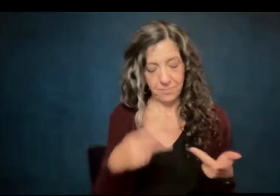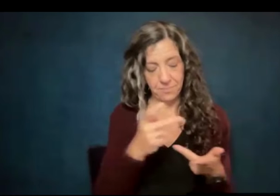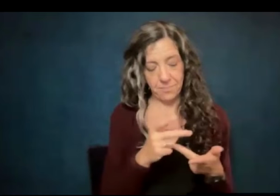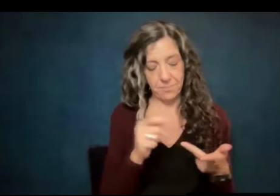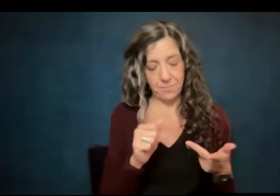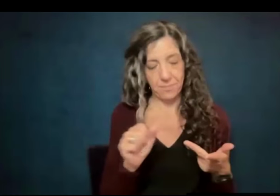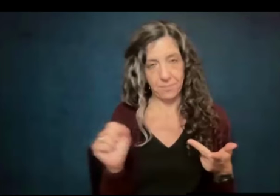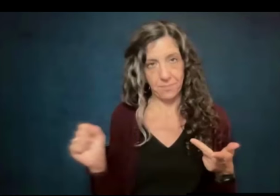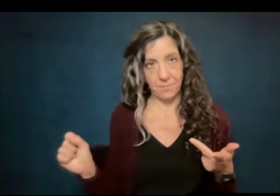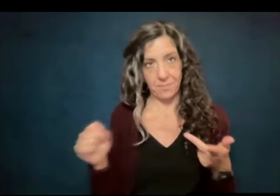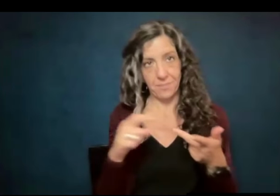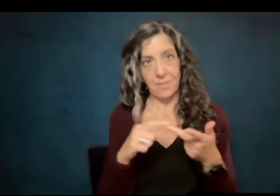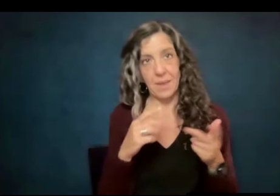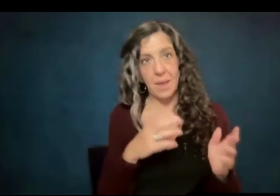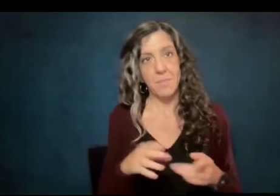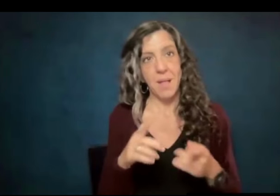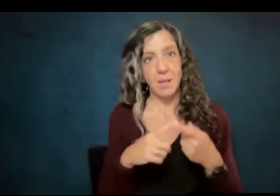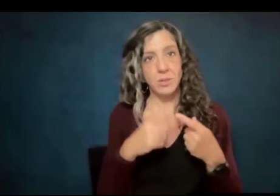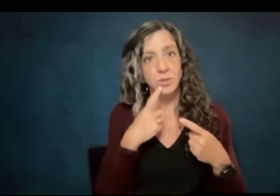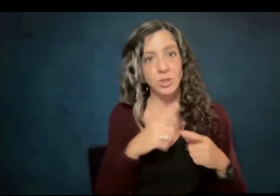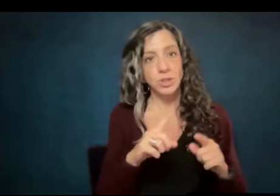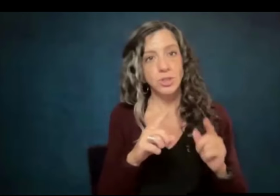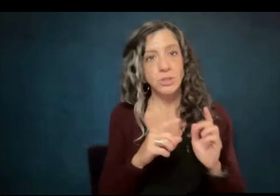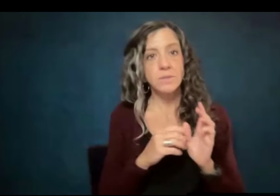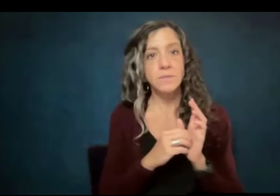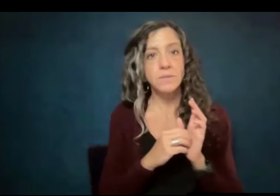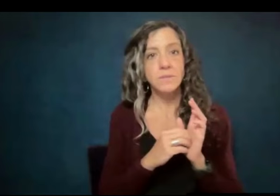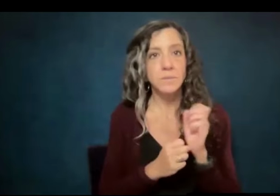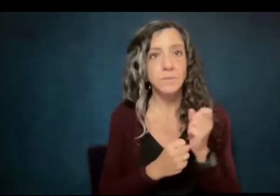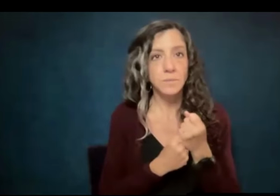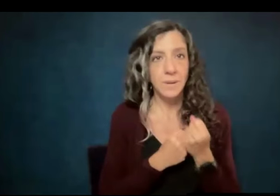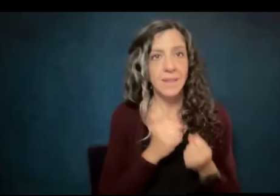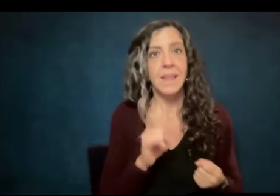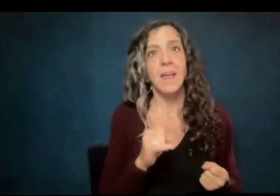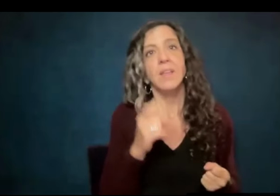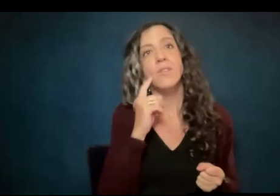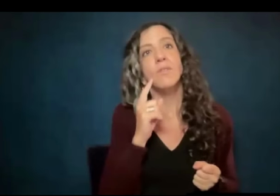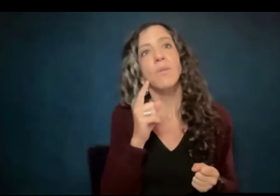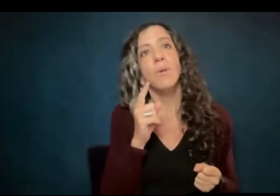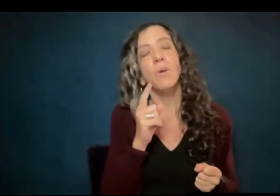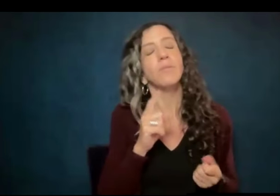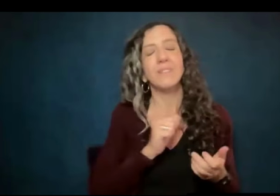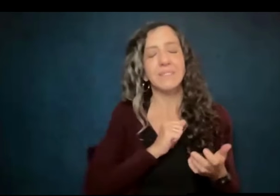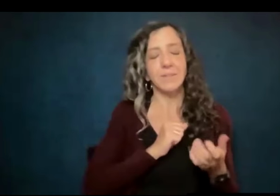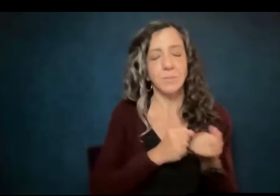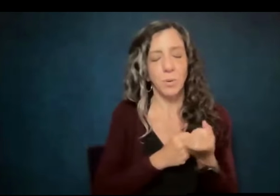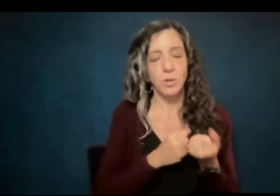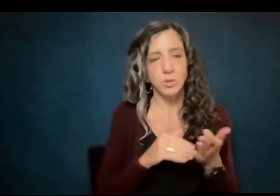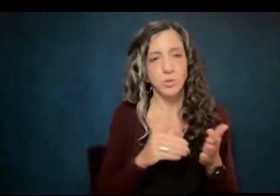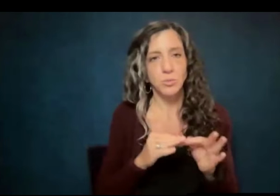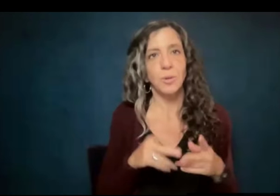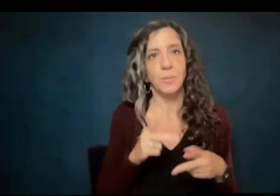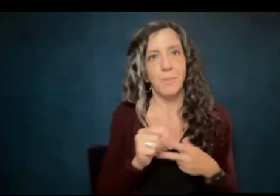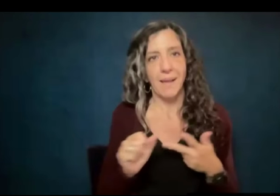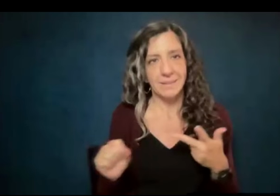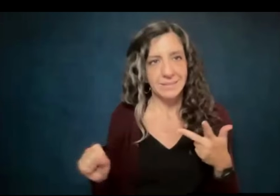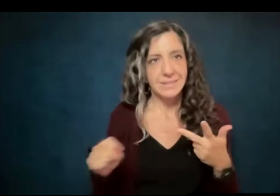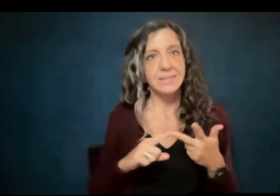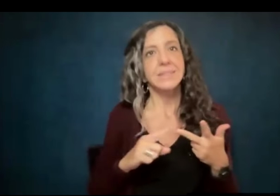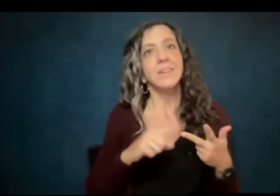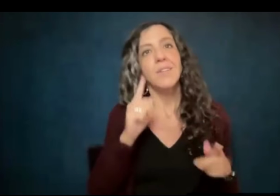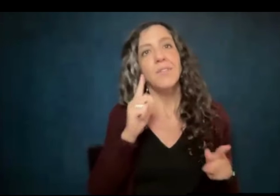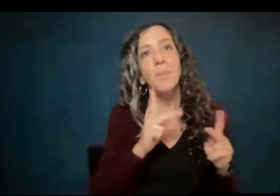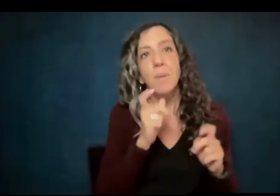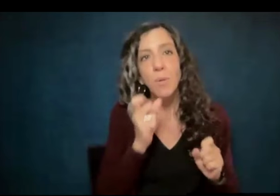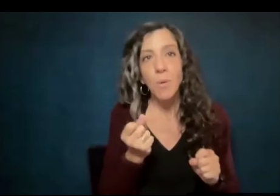get SSI to save income or resources that they need to start a business without impacting